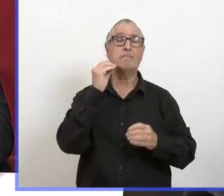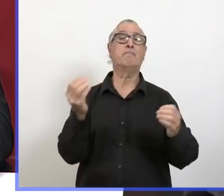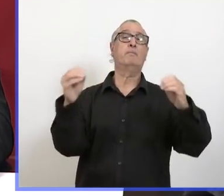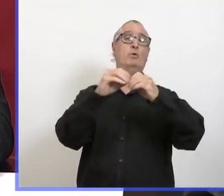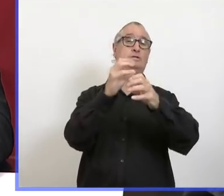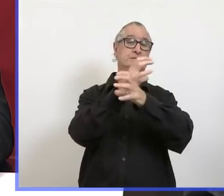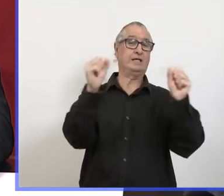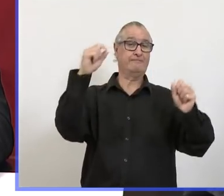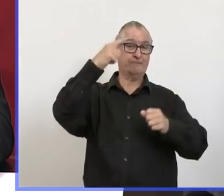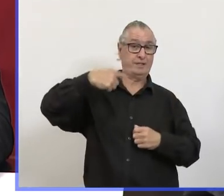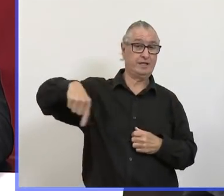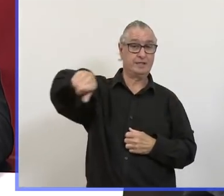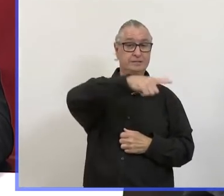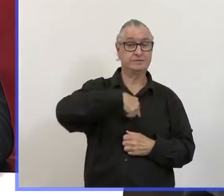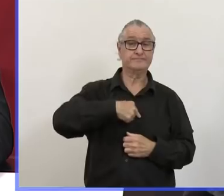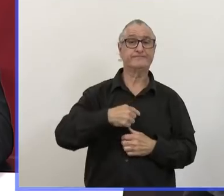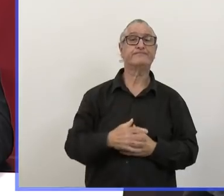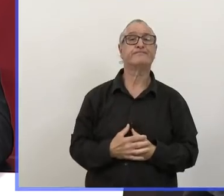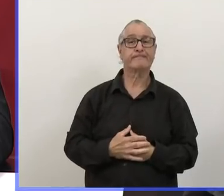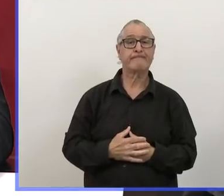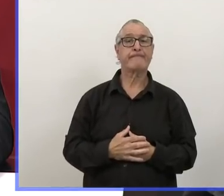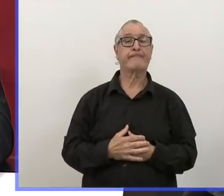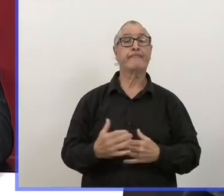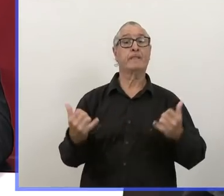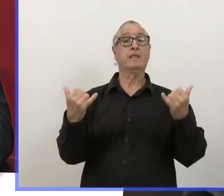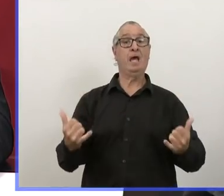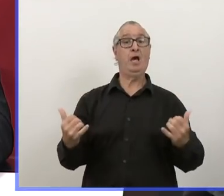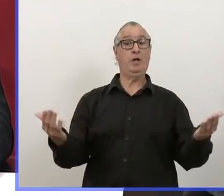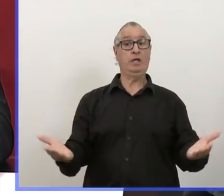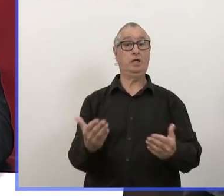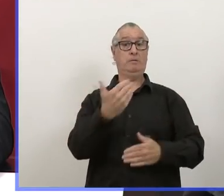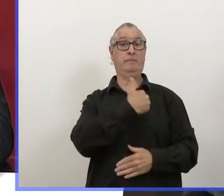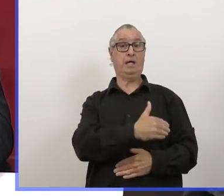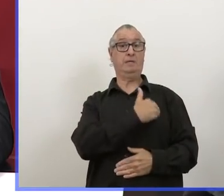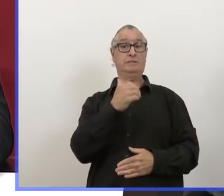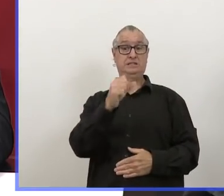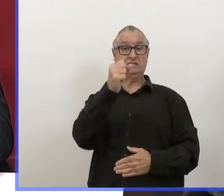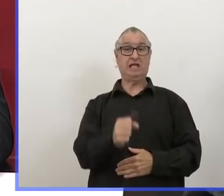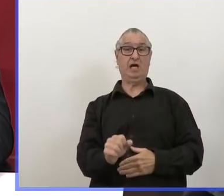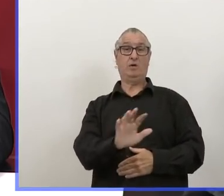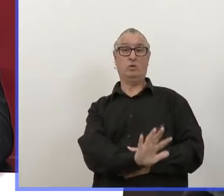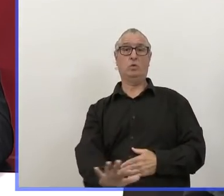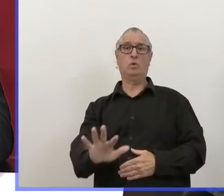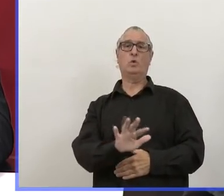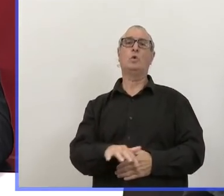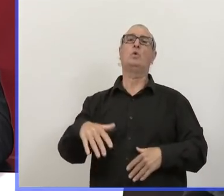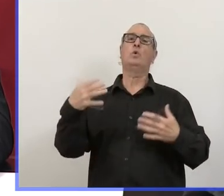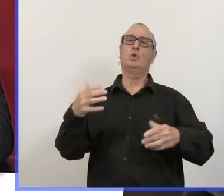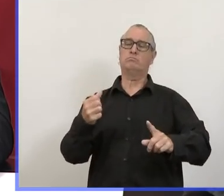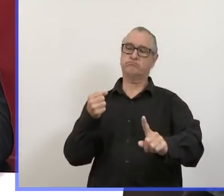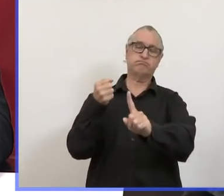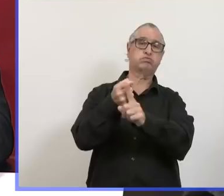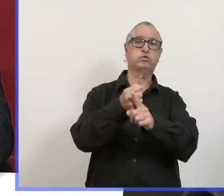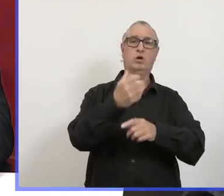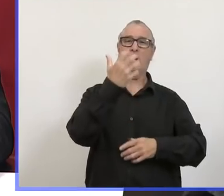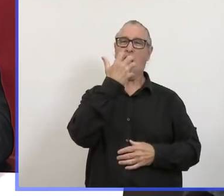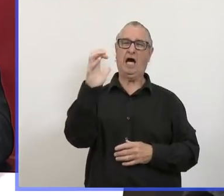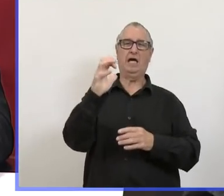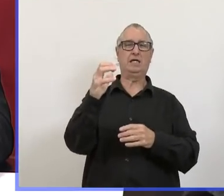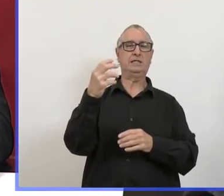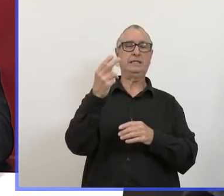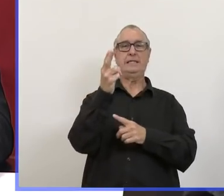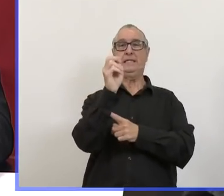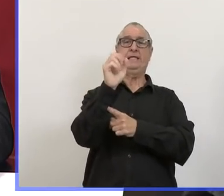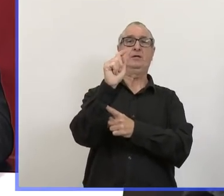weekend. Heat can have serious effects on people's physical health, mental well-being, and cognitive ability.